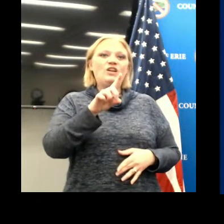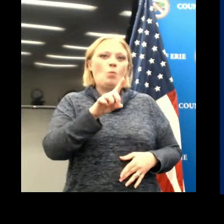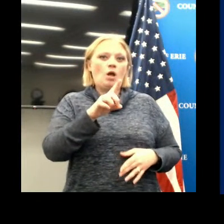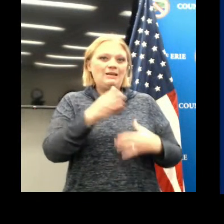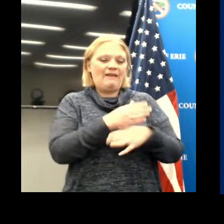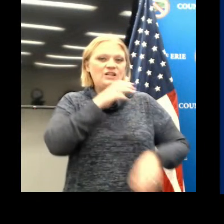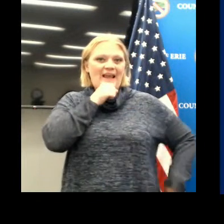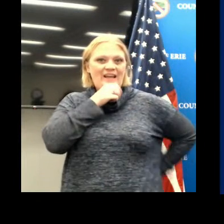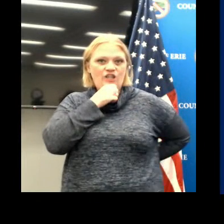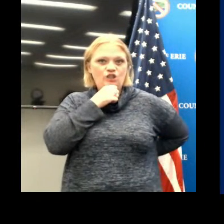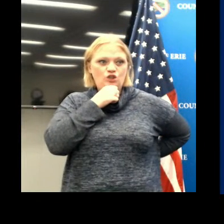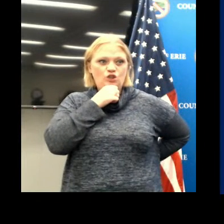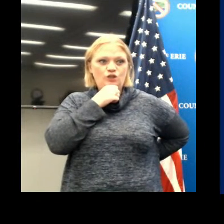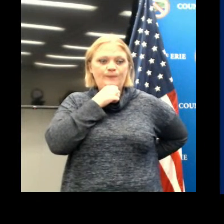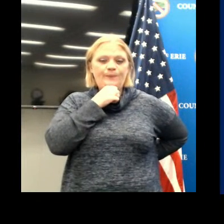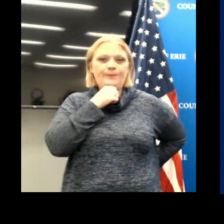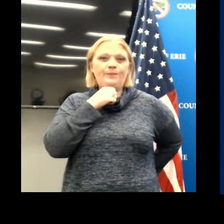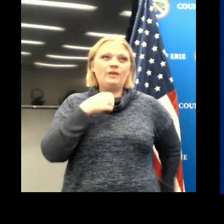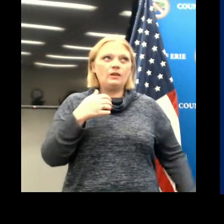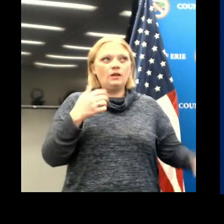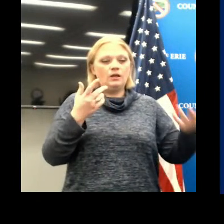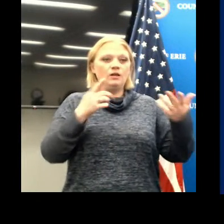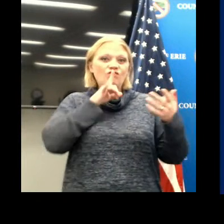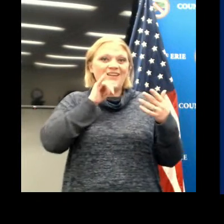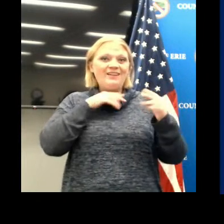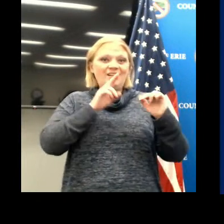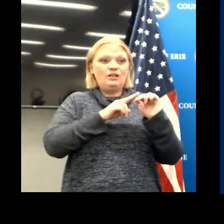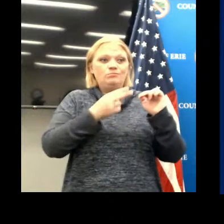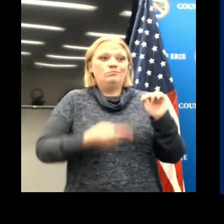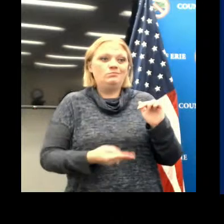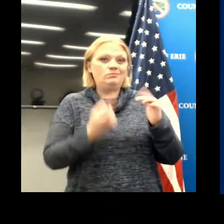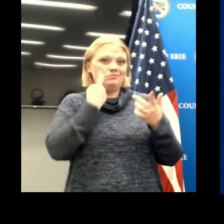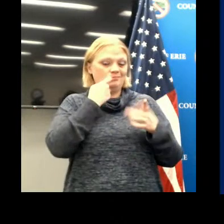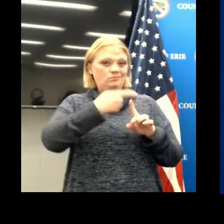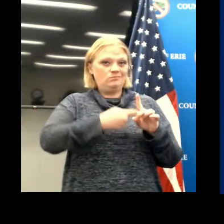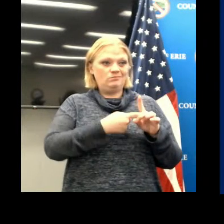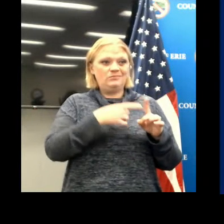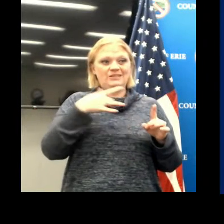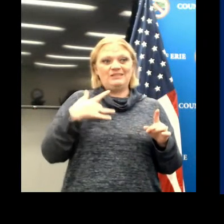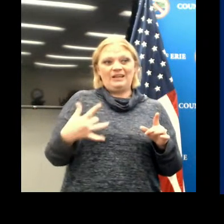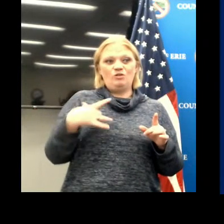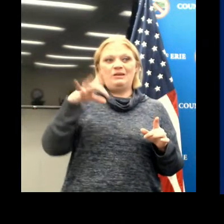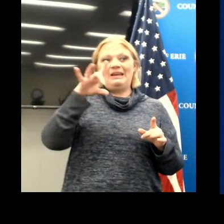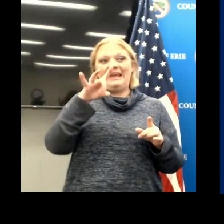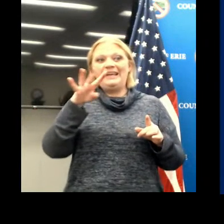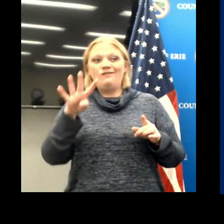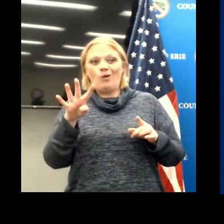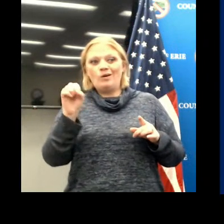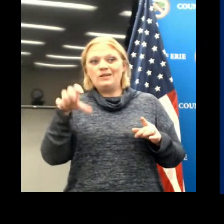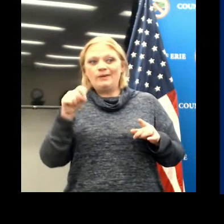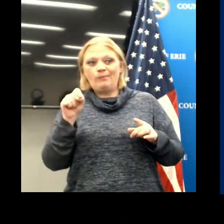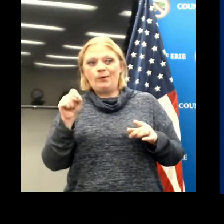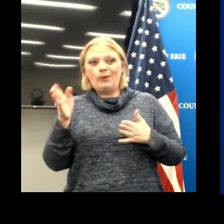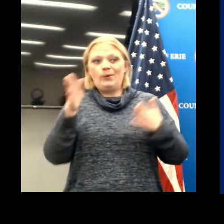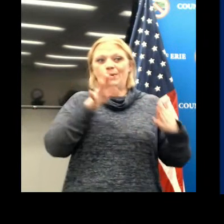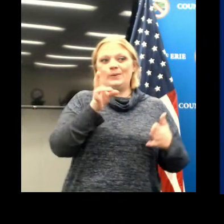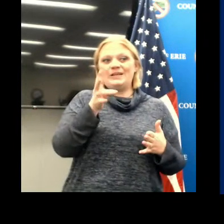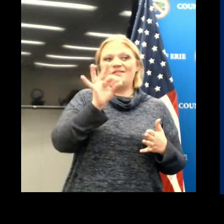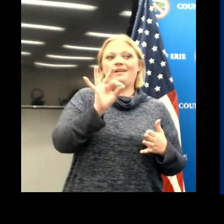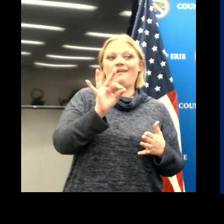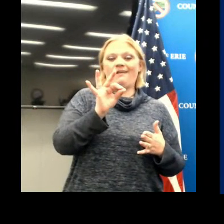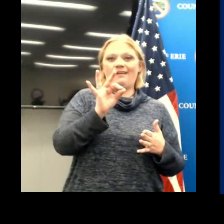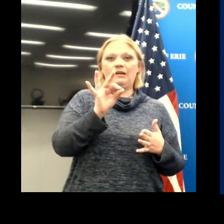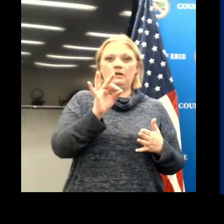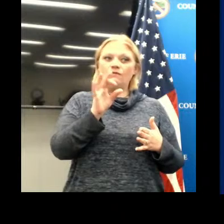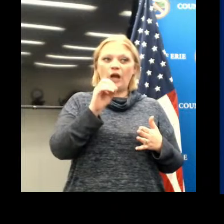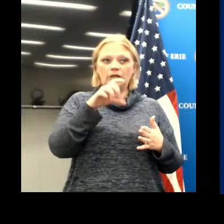look, it's dropped from where it was the most recent couple months, where it was 84 in September and 79 in October. August had